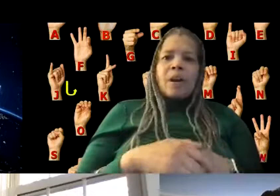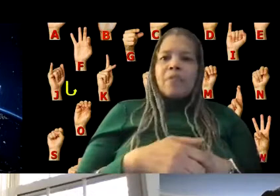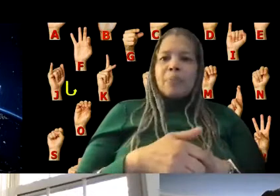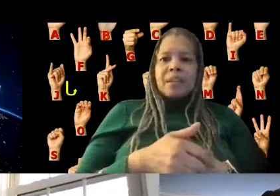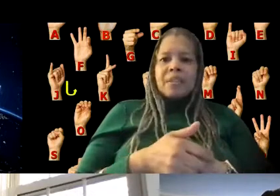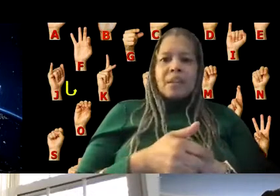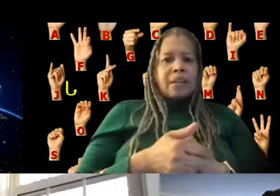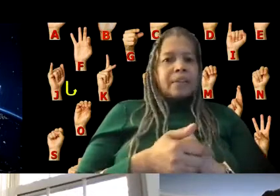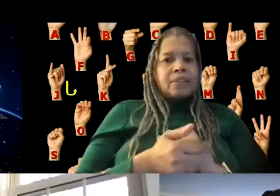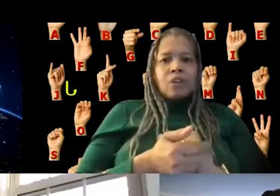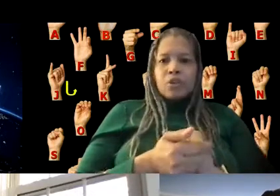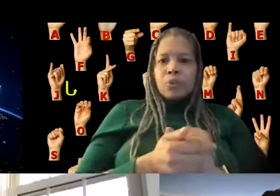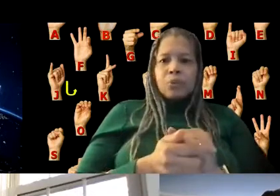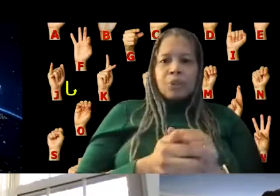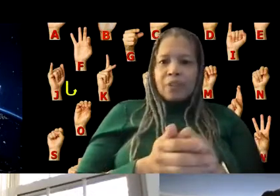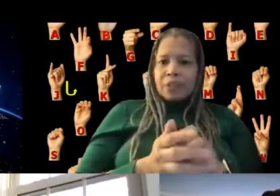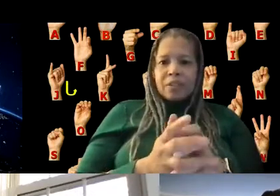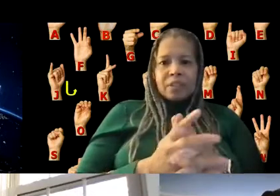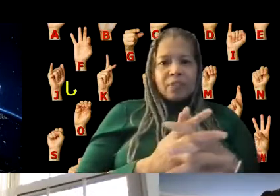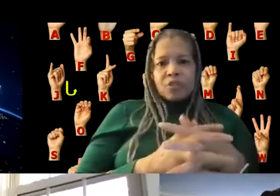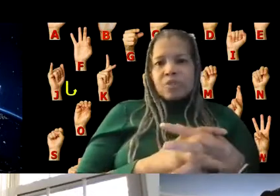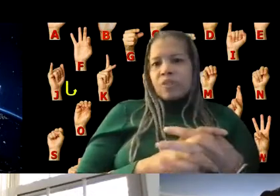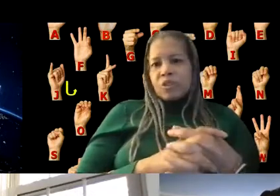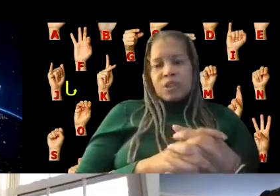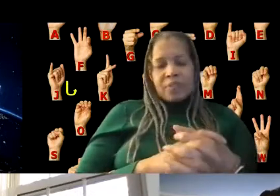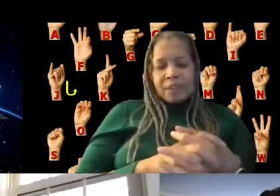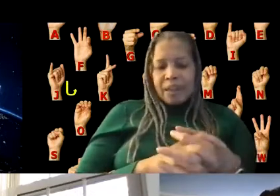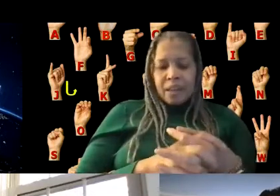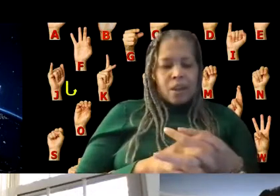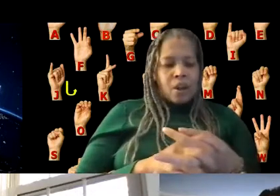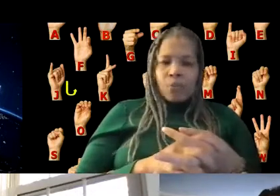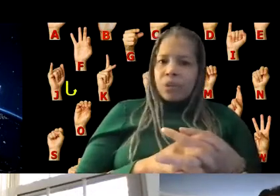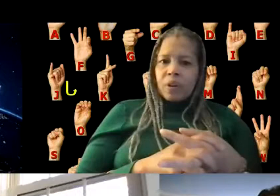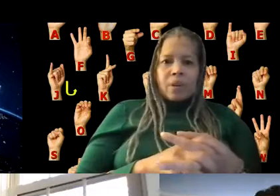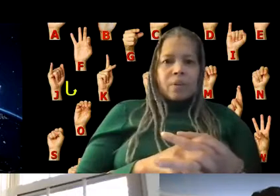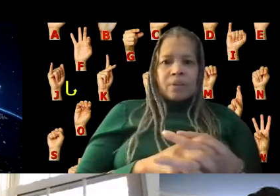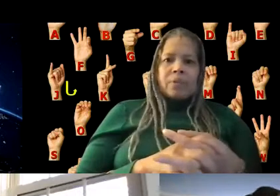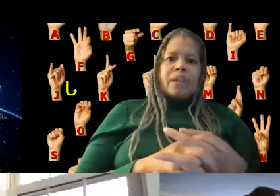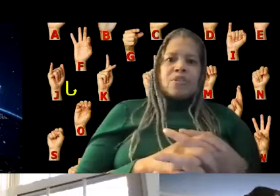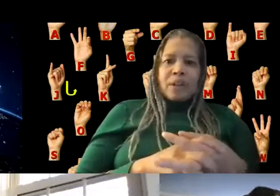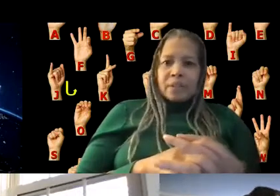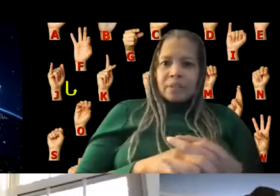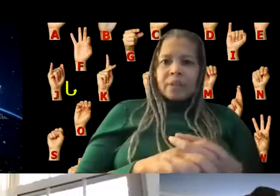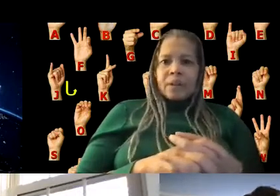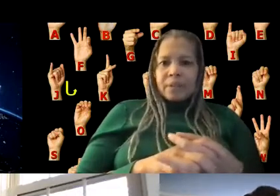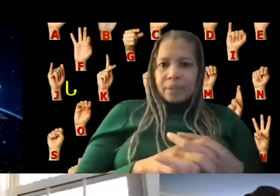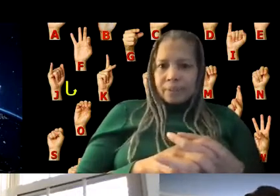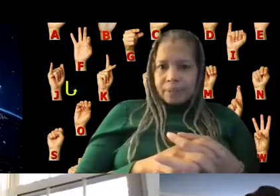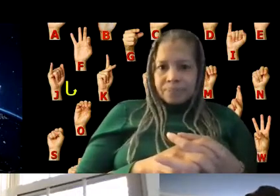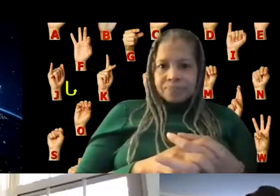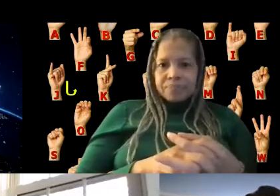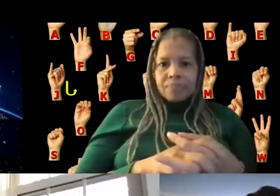think they all have a place. And I think as long as we're recrafting our definitions of diversity every day, we are on the right track, I